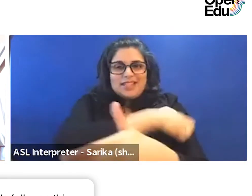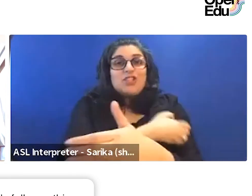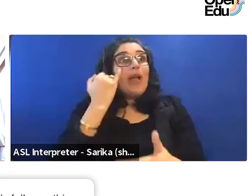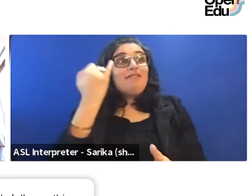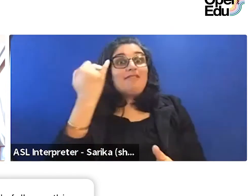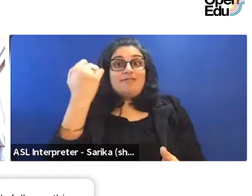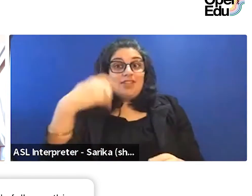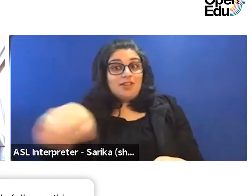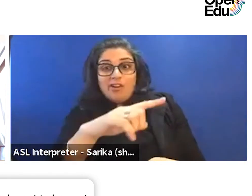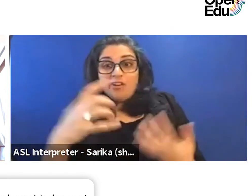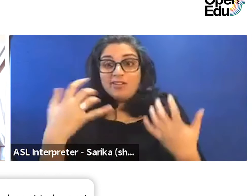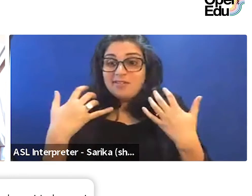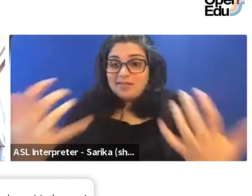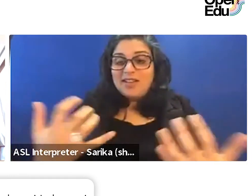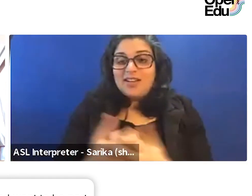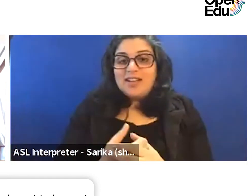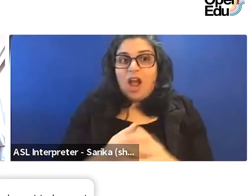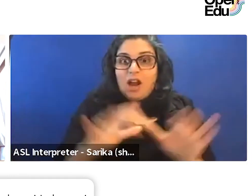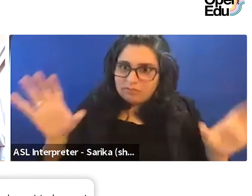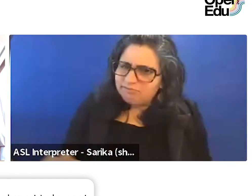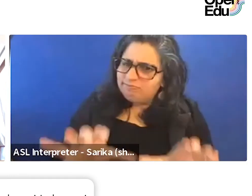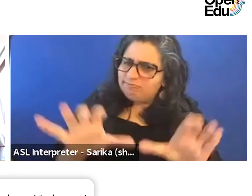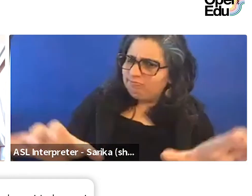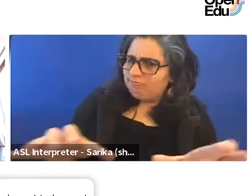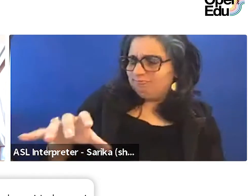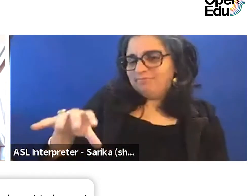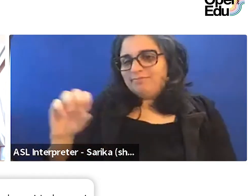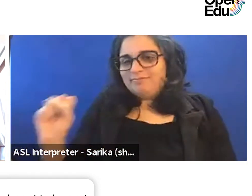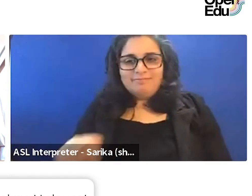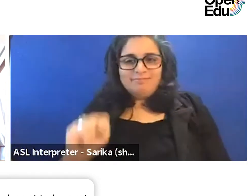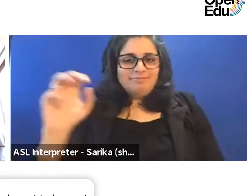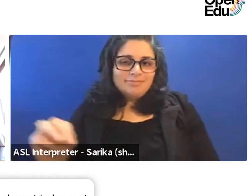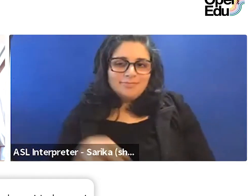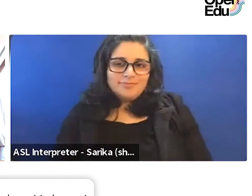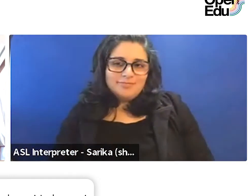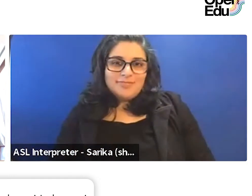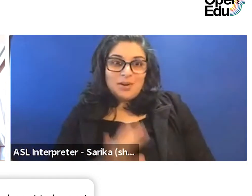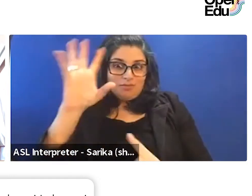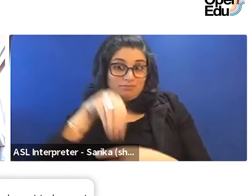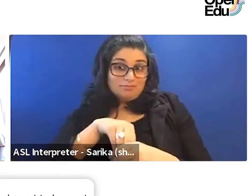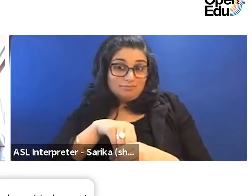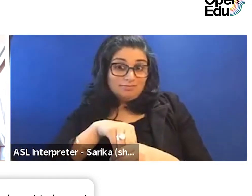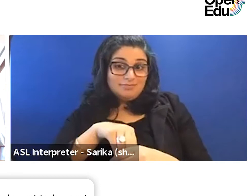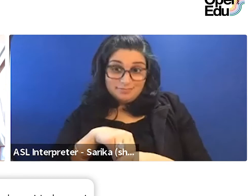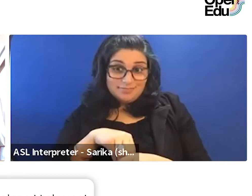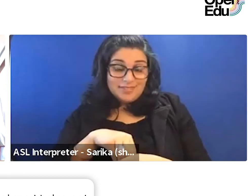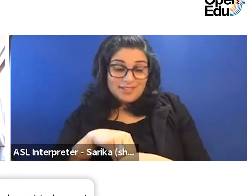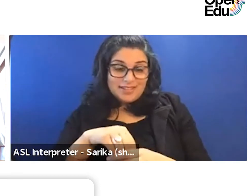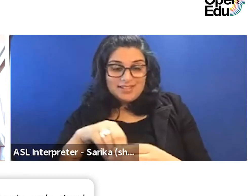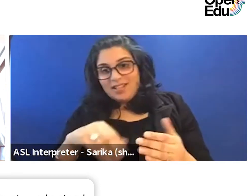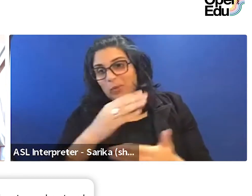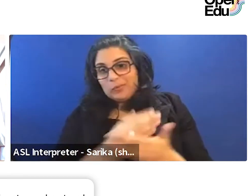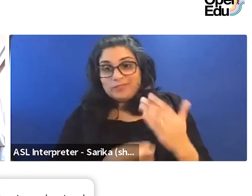feel like they are engaged in and want to be part of this phase two,